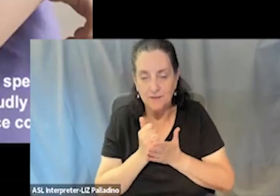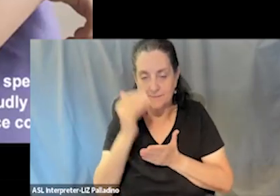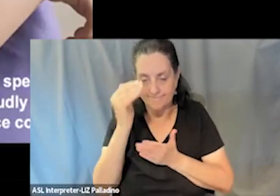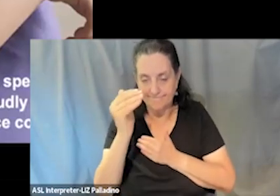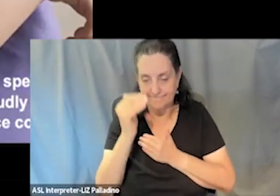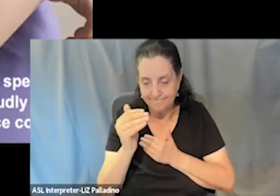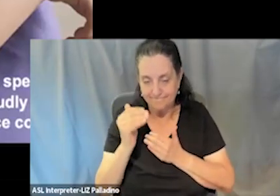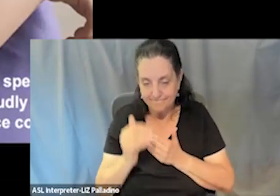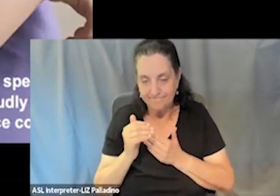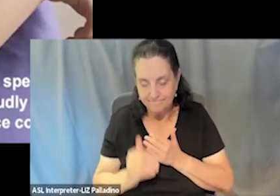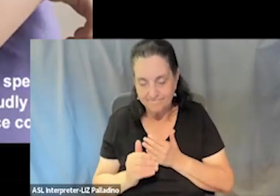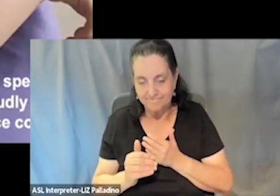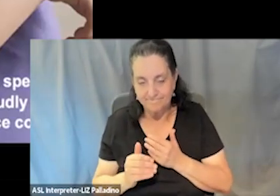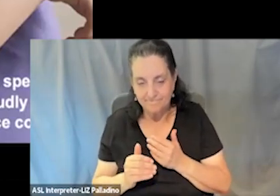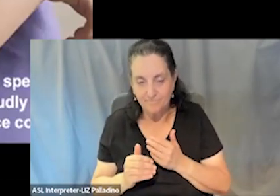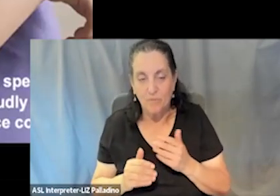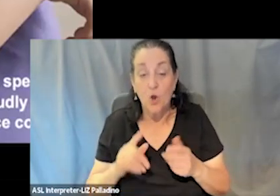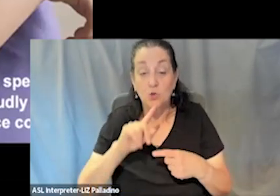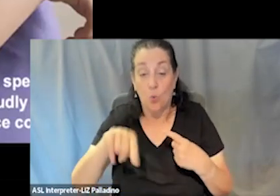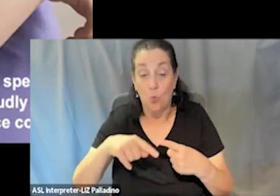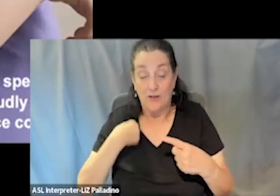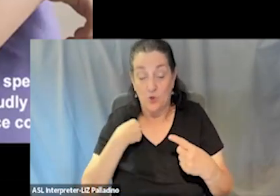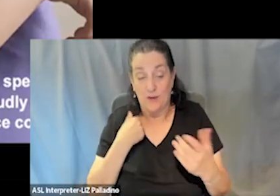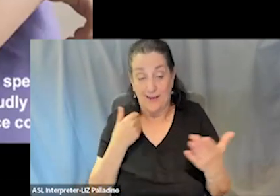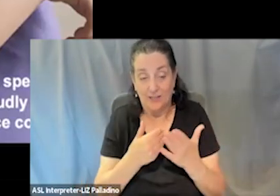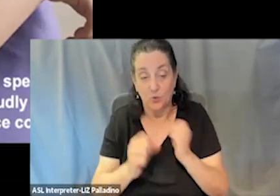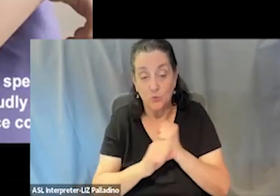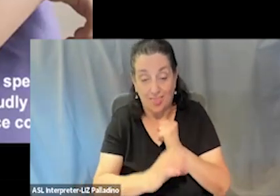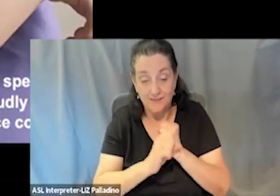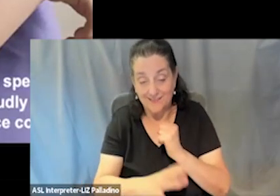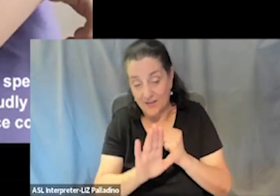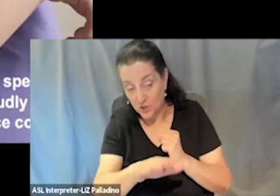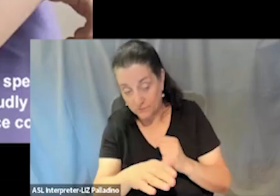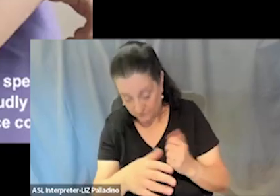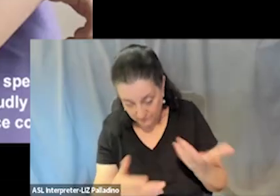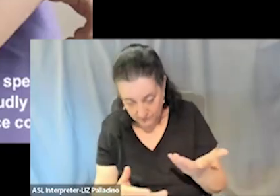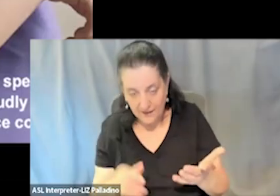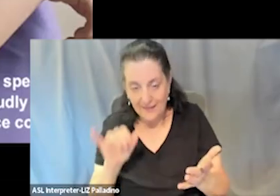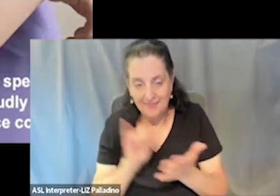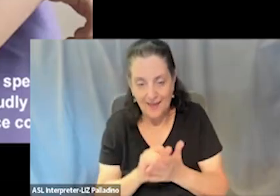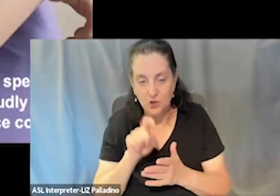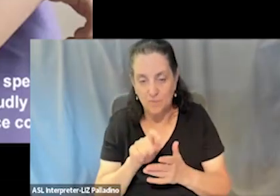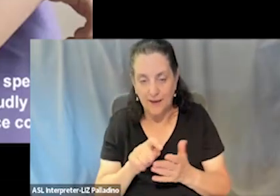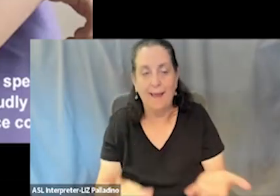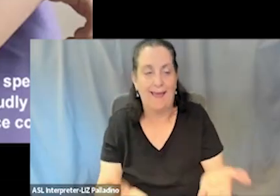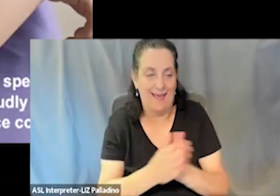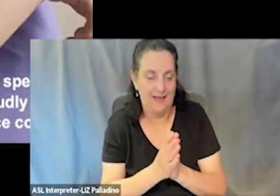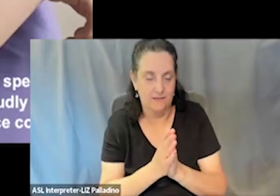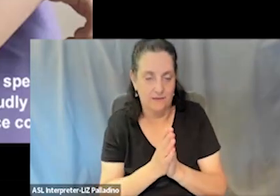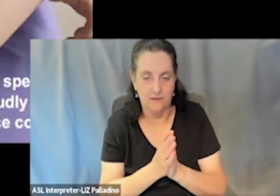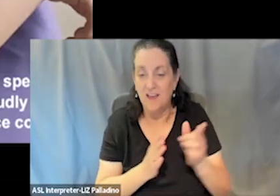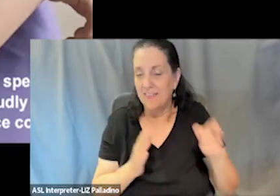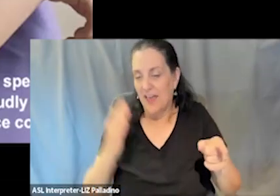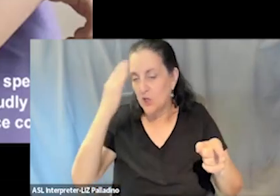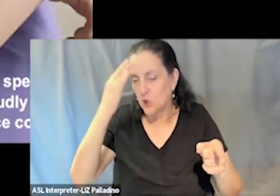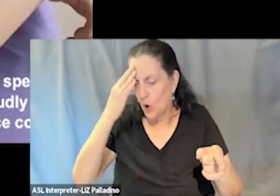And the goal is by the time you get to the solicitation, it should make the eventual ask not feel like a surprise. It is